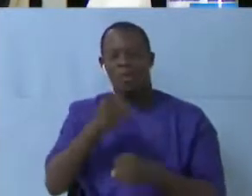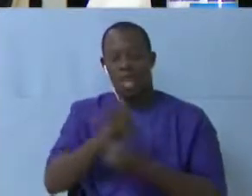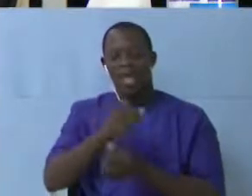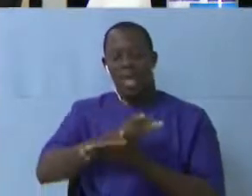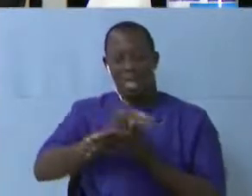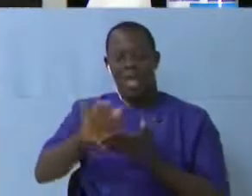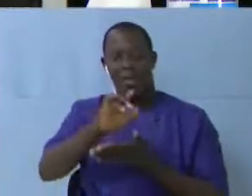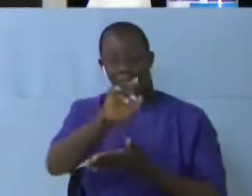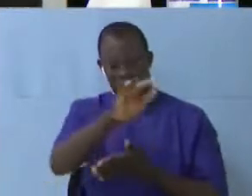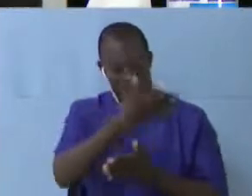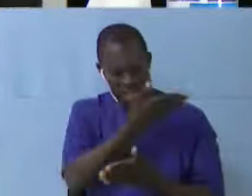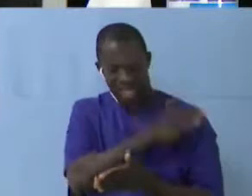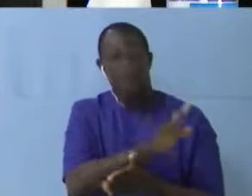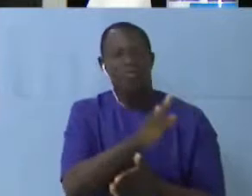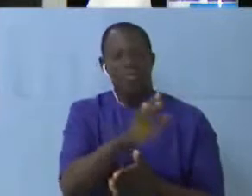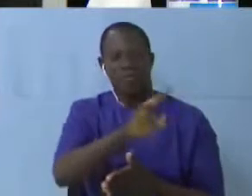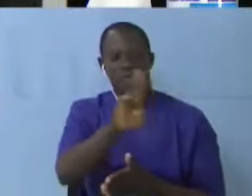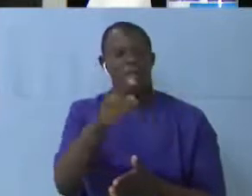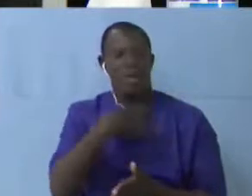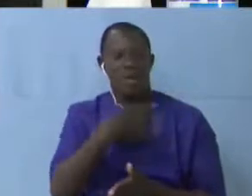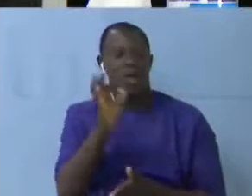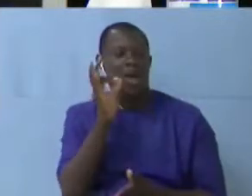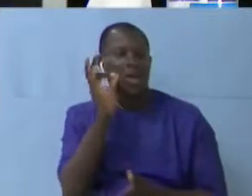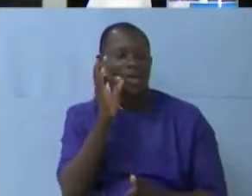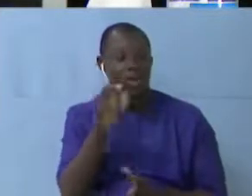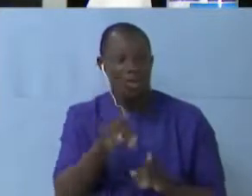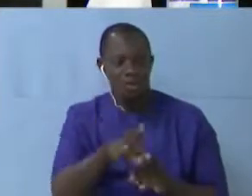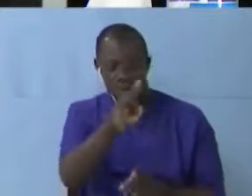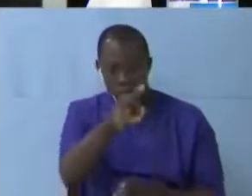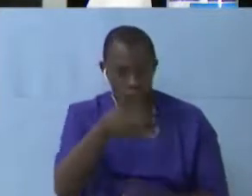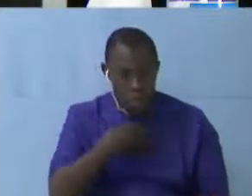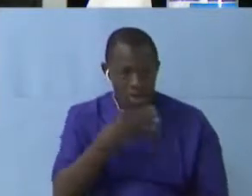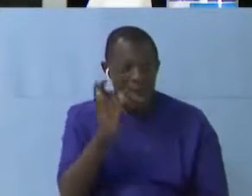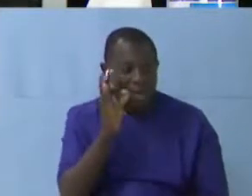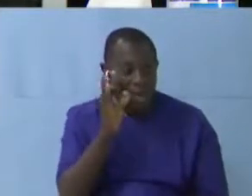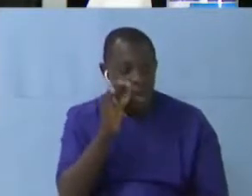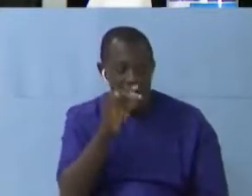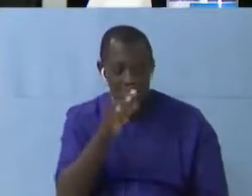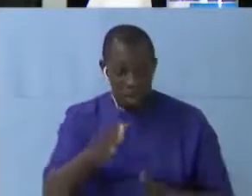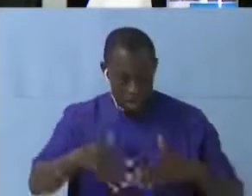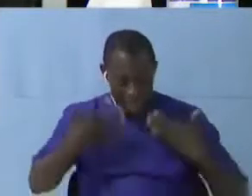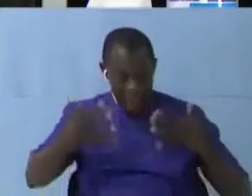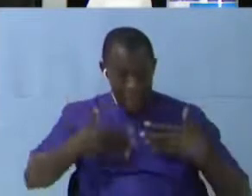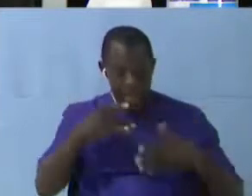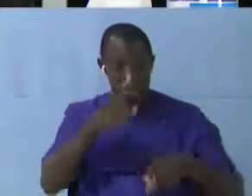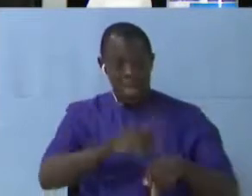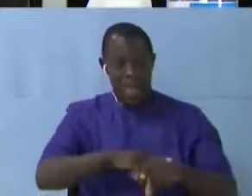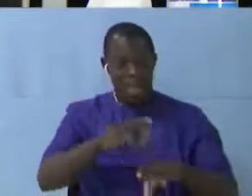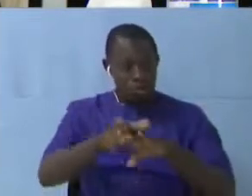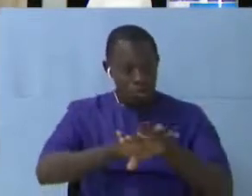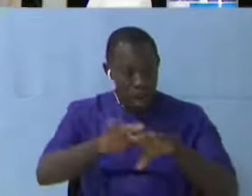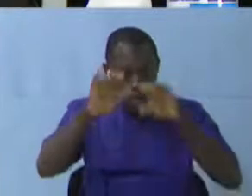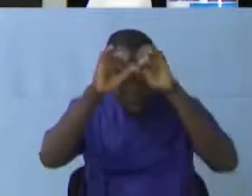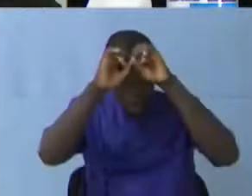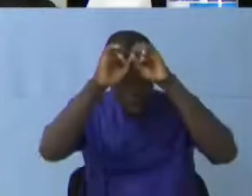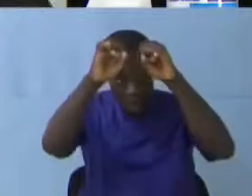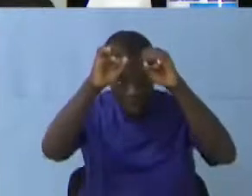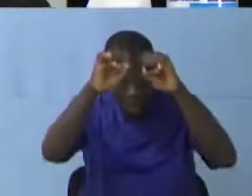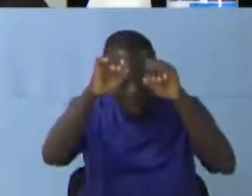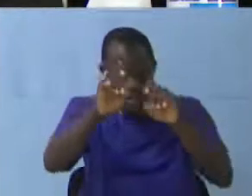right? Or do you want to respond to that? No. Were you happy during colonial rule?